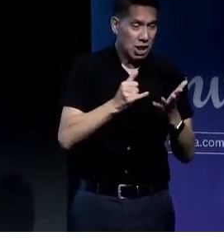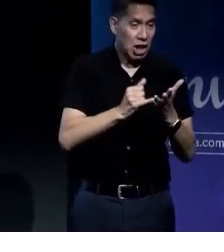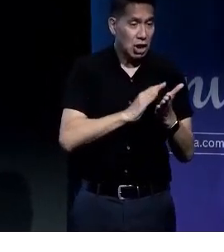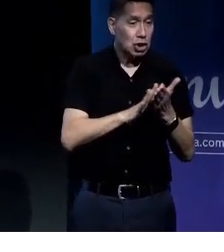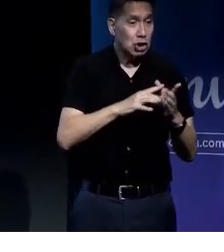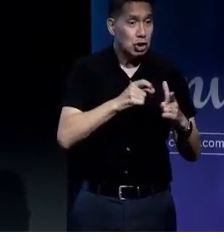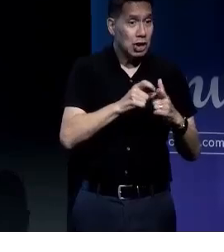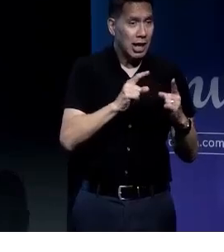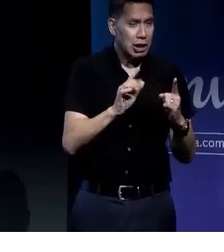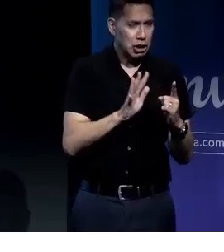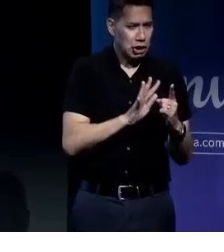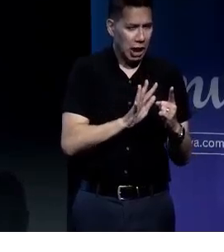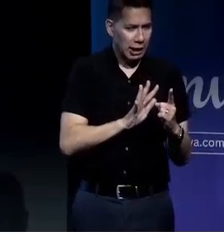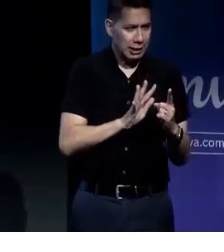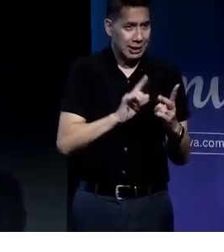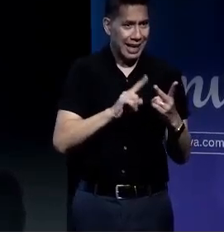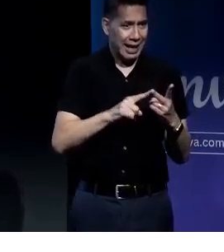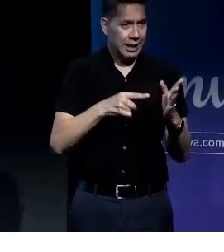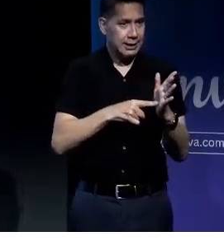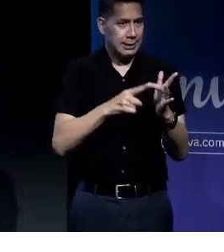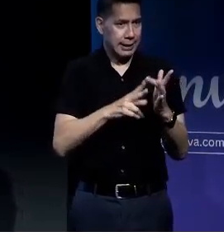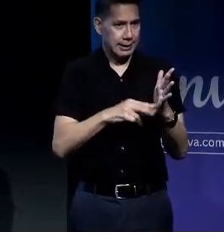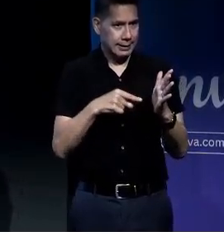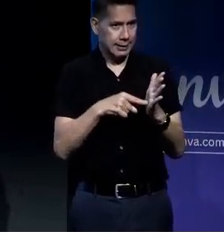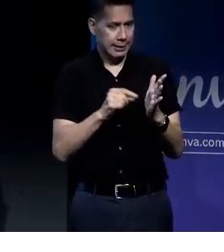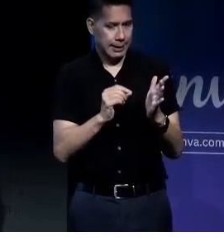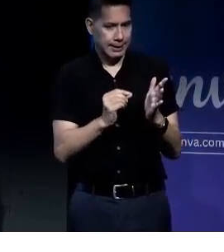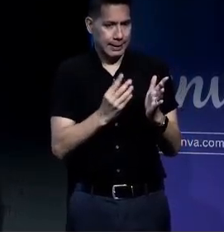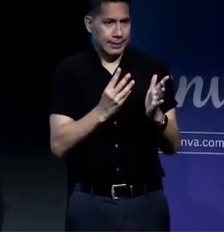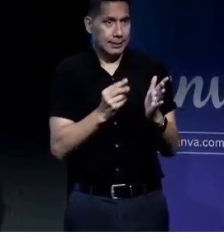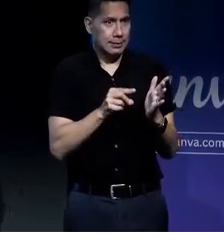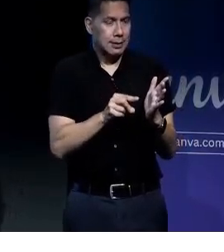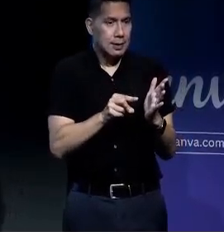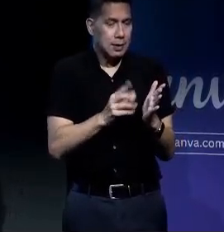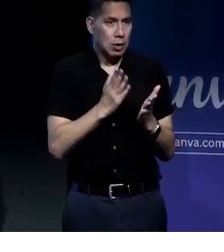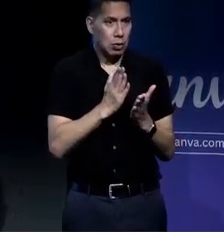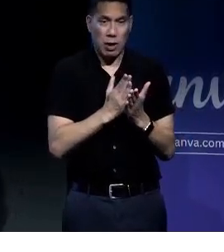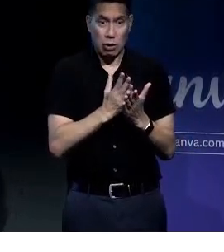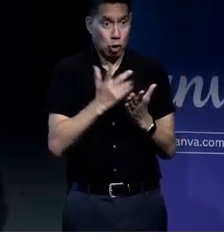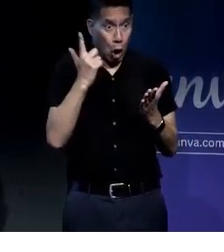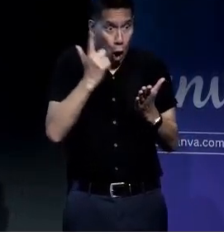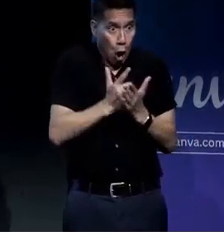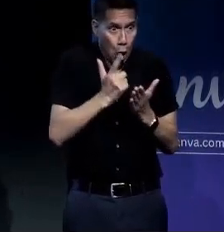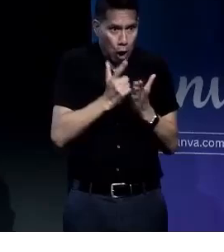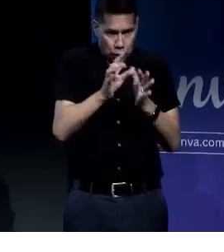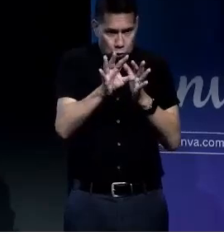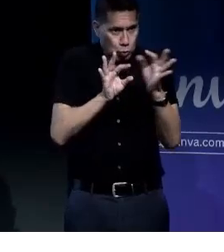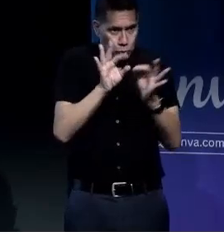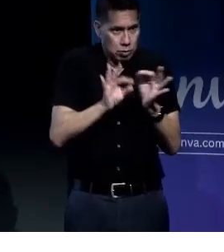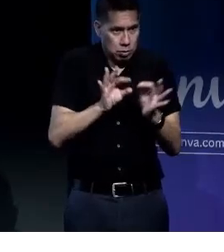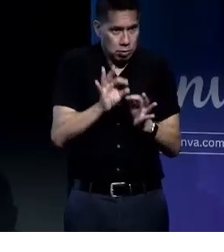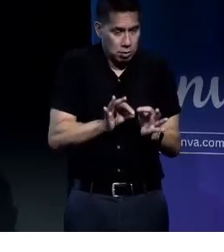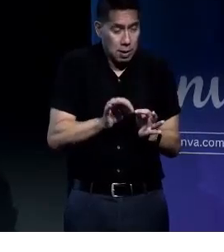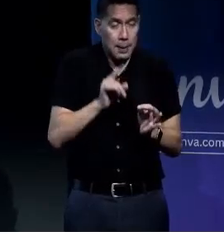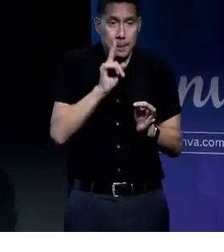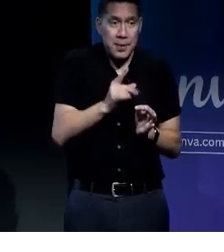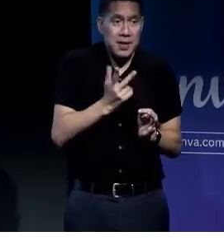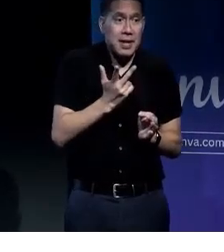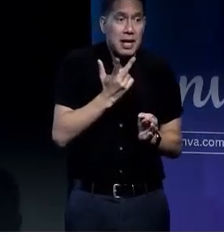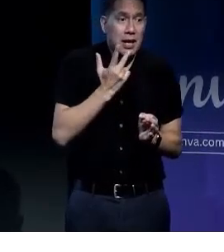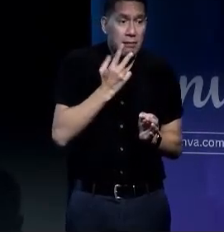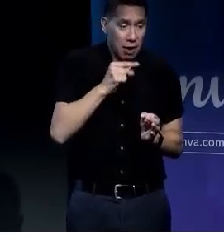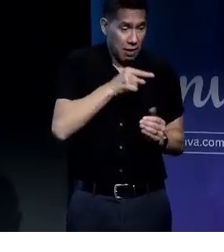meant, and the contrasting colour. And that's actually quite a lot to choose, but if you've done